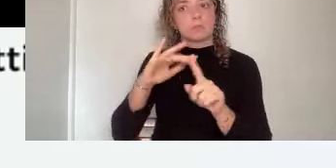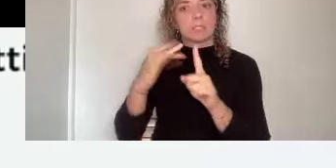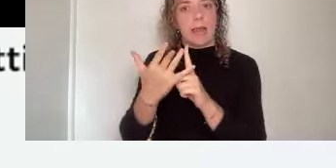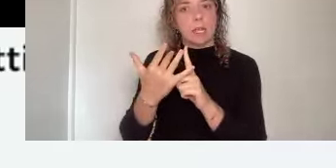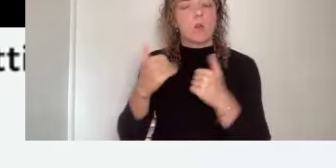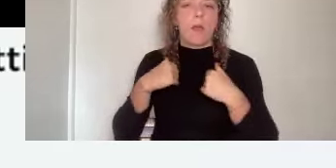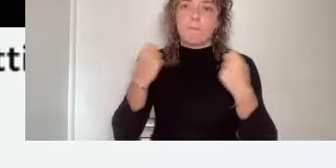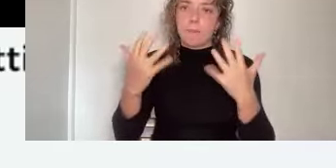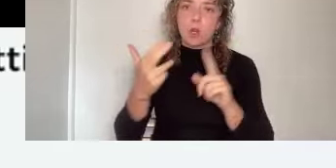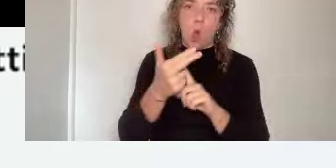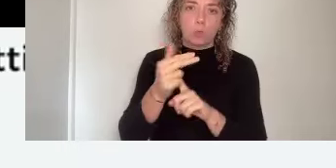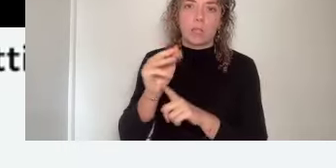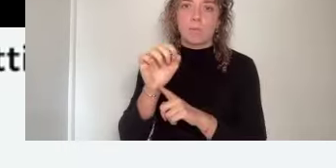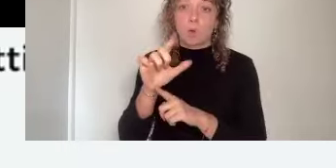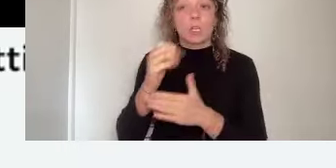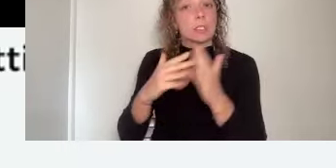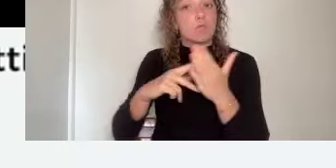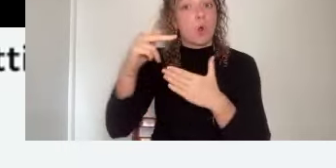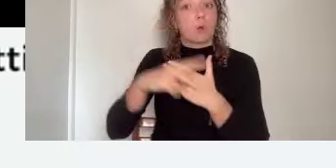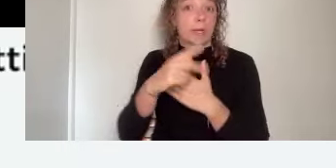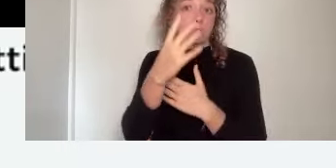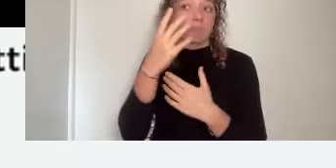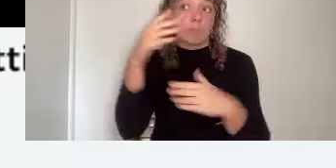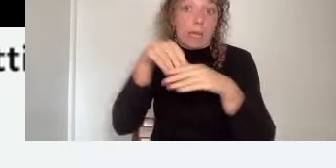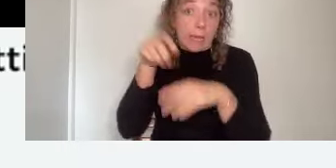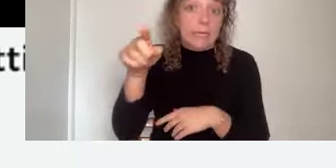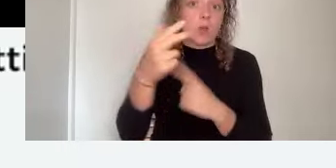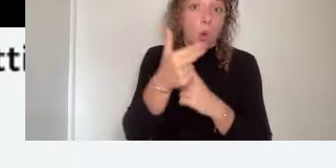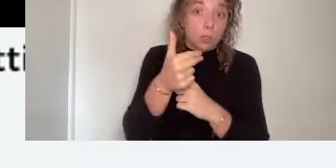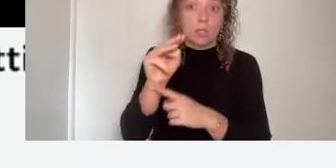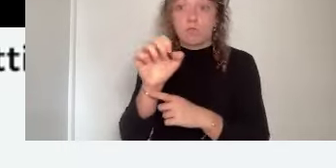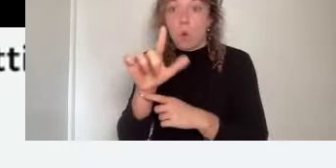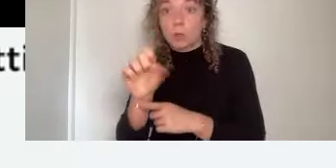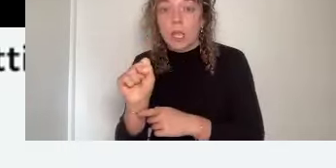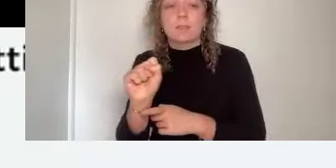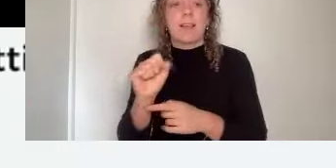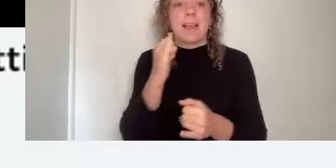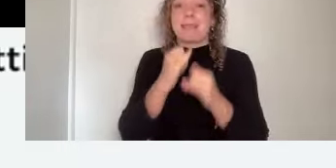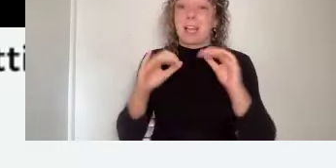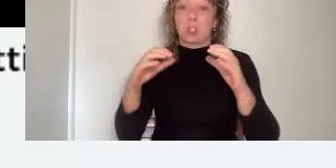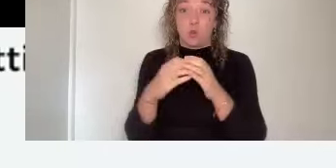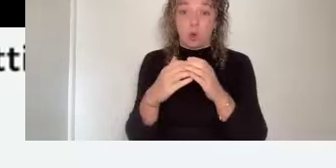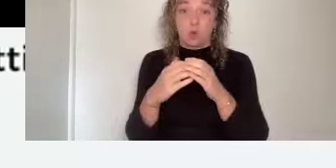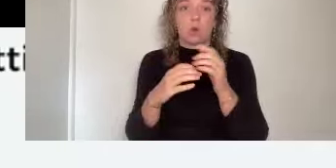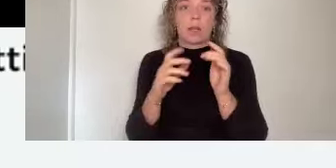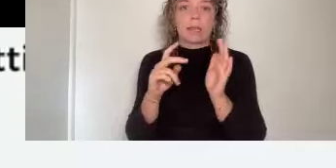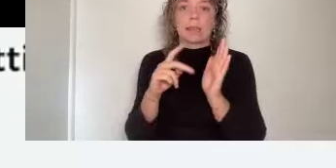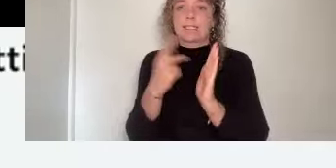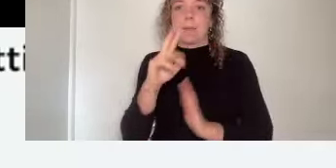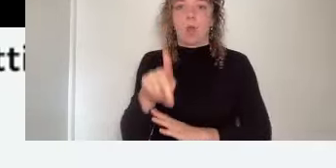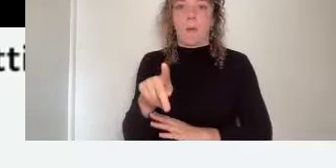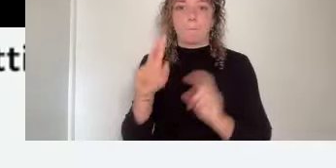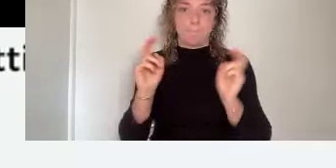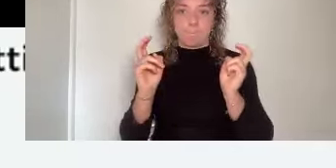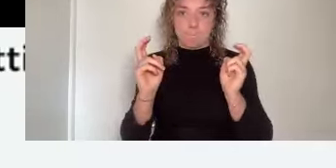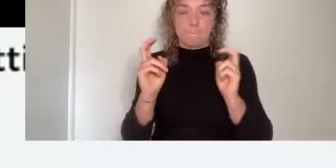Some programs are actually in hotels and motels. I highlight the last category. It was doubled up. It's that doubled up category that there's been